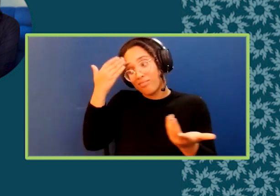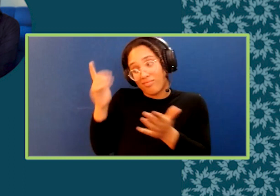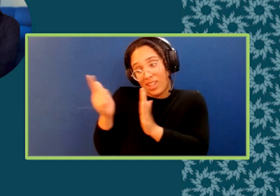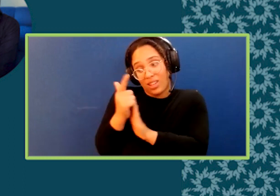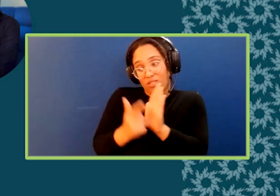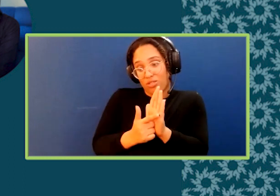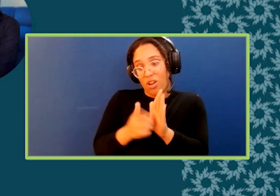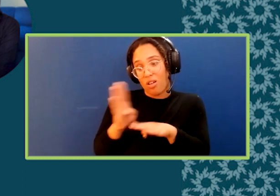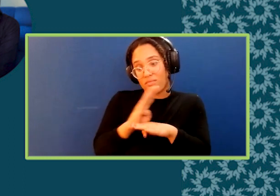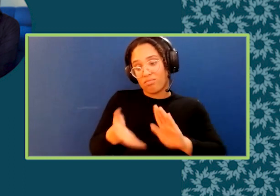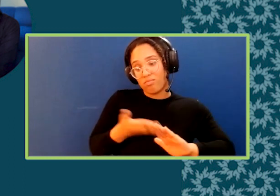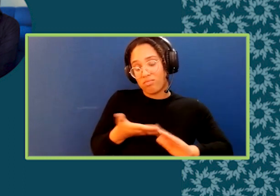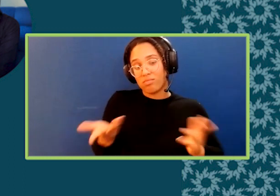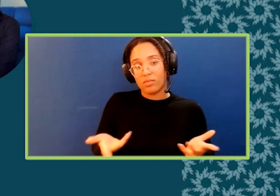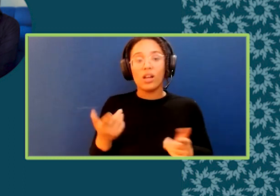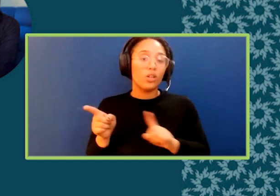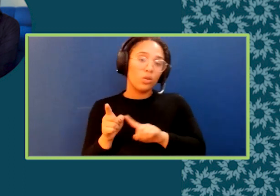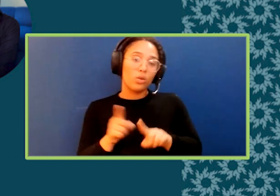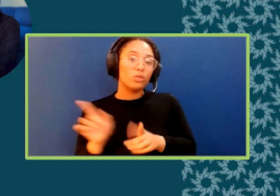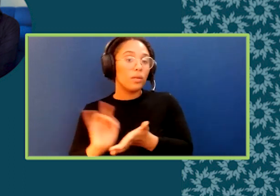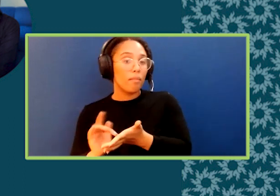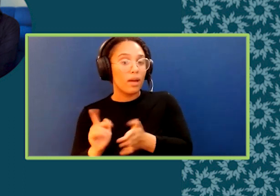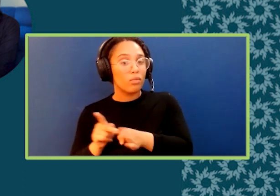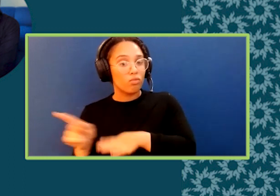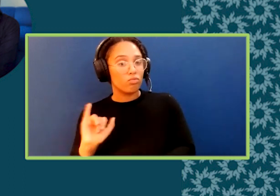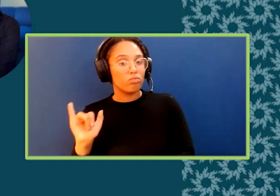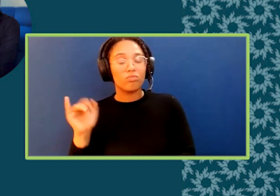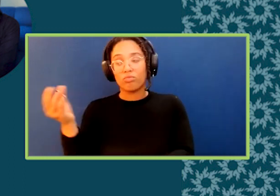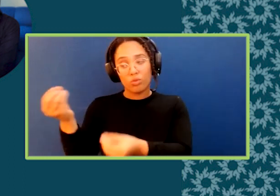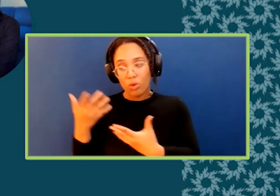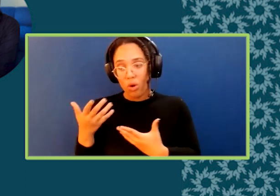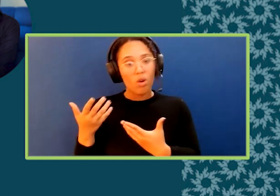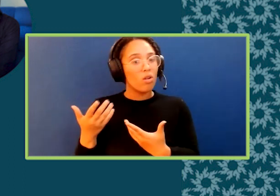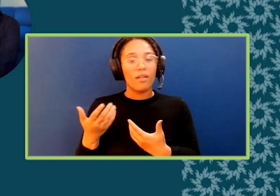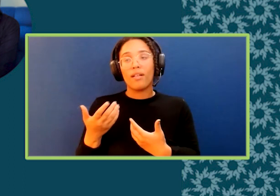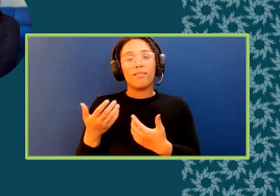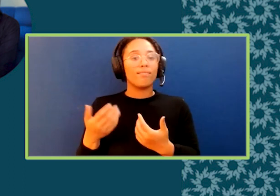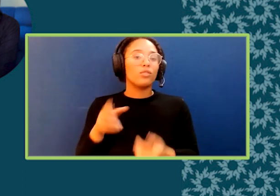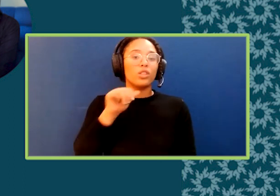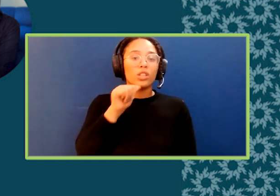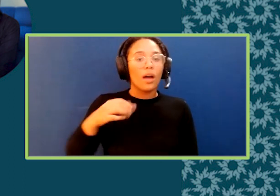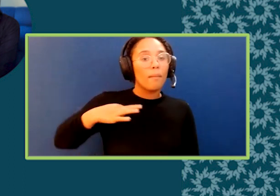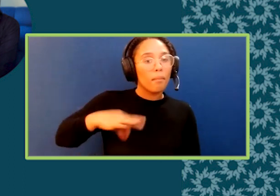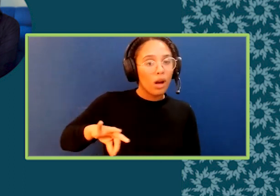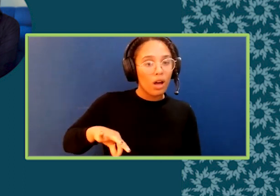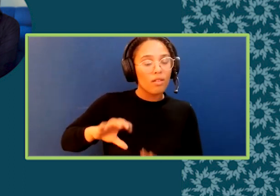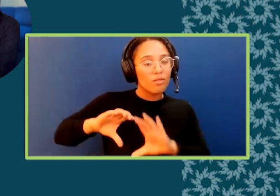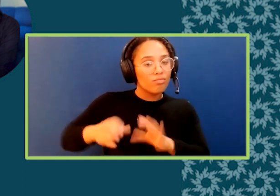I hear this a lot in the medical profession. I hear this a lot in the nonprofit sector. I hear this a lot in